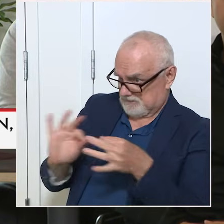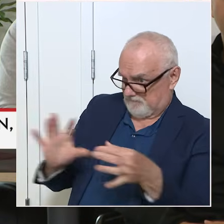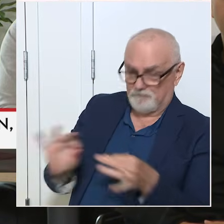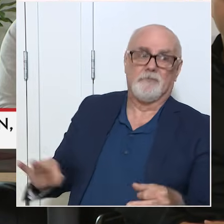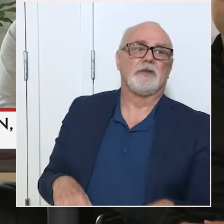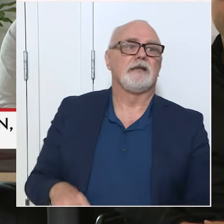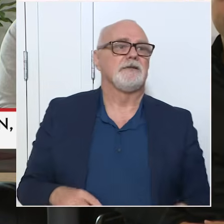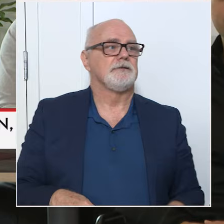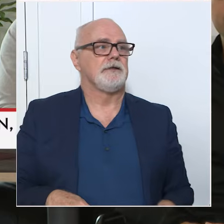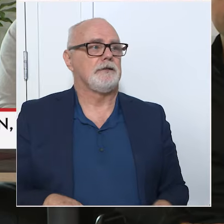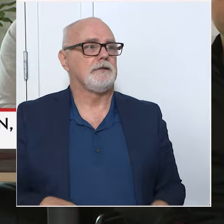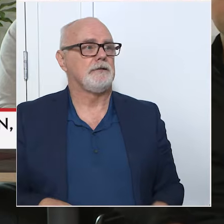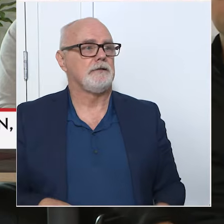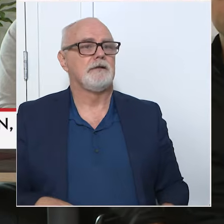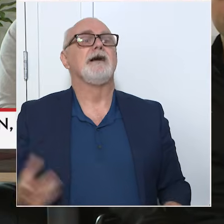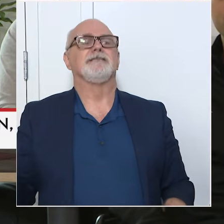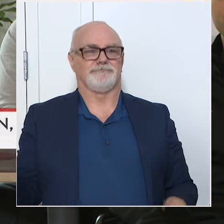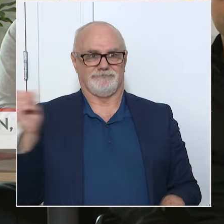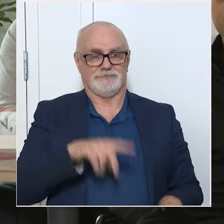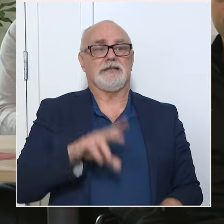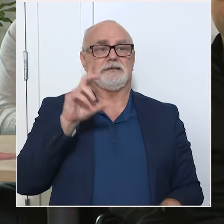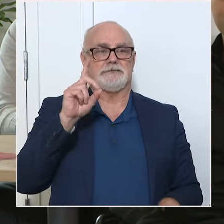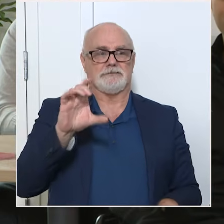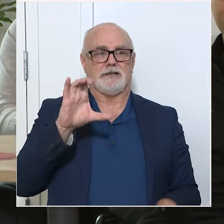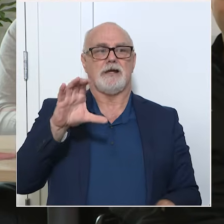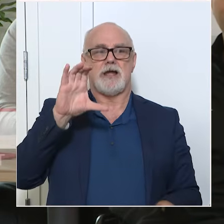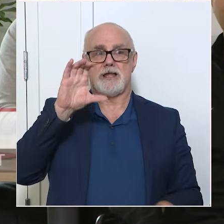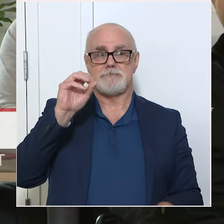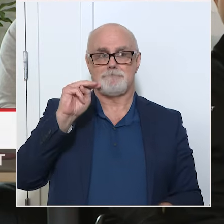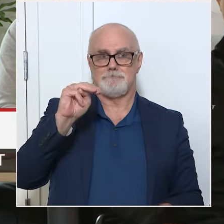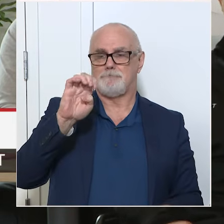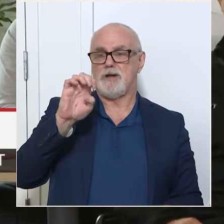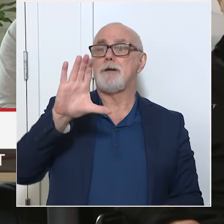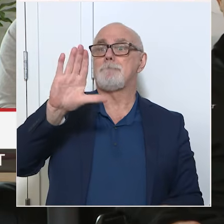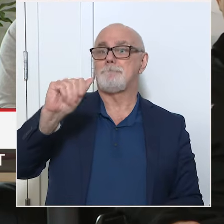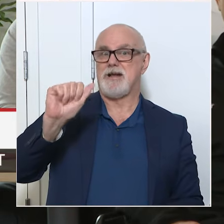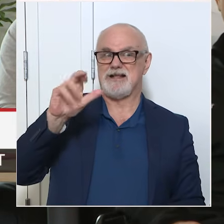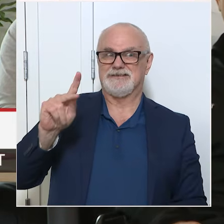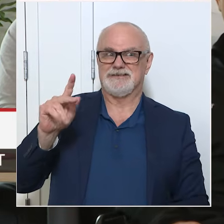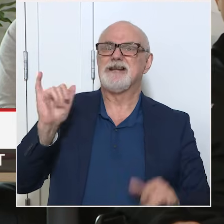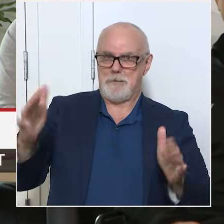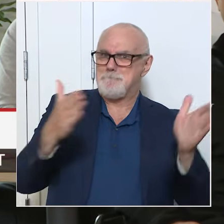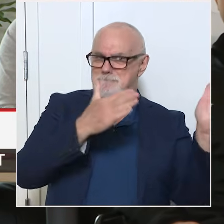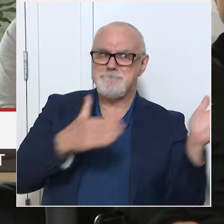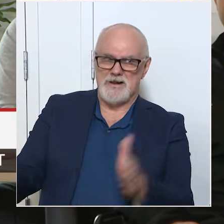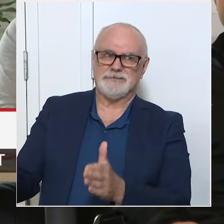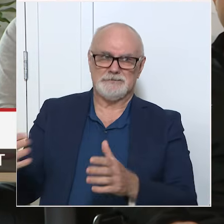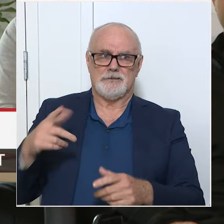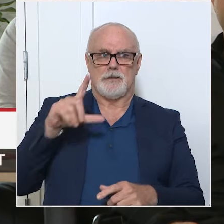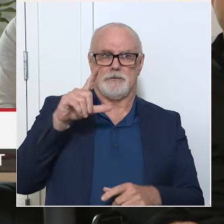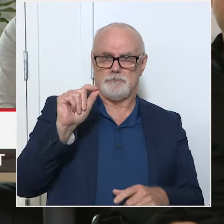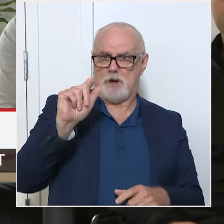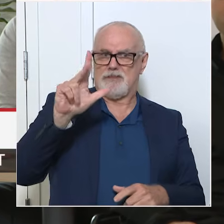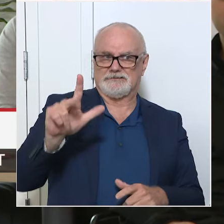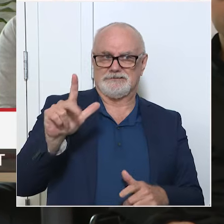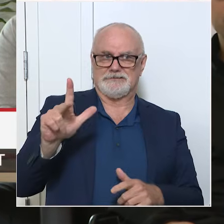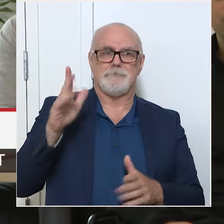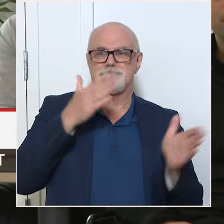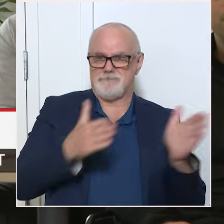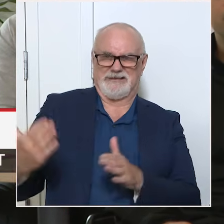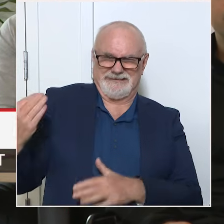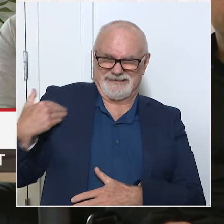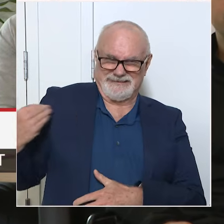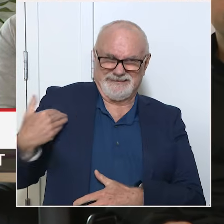So the DC Comeback Plan in 2023 identified the opportunity to grow the DC economy by about 35,000